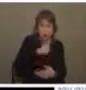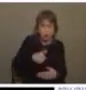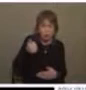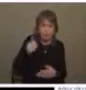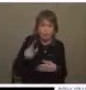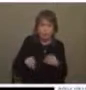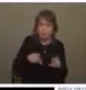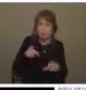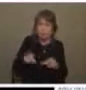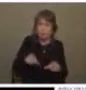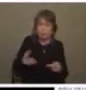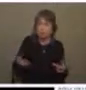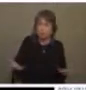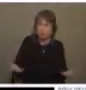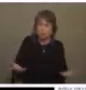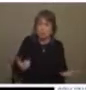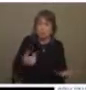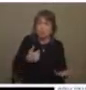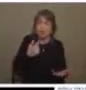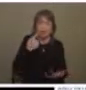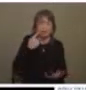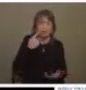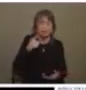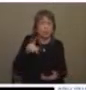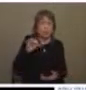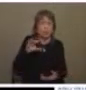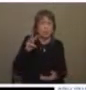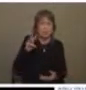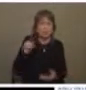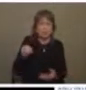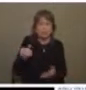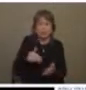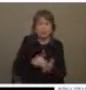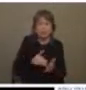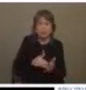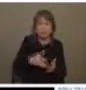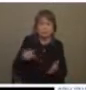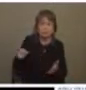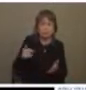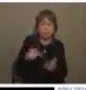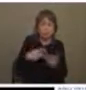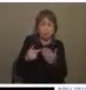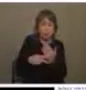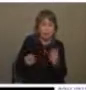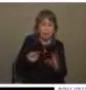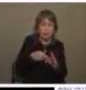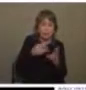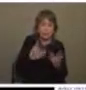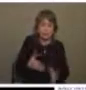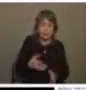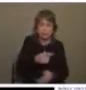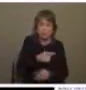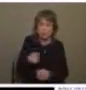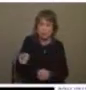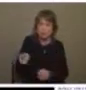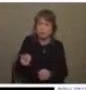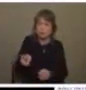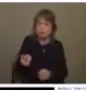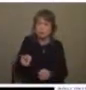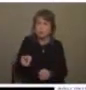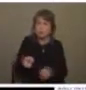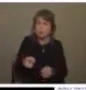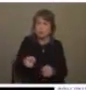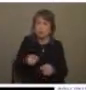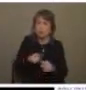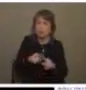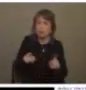about 560,000 PAN participants that are between 18 and 64. And in the next slide, I classified their